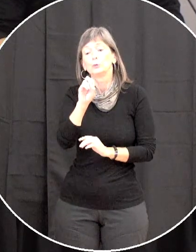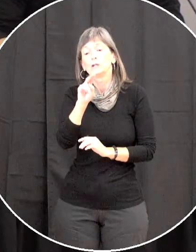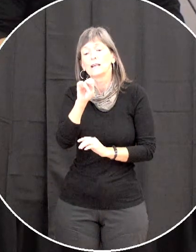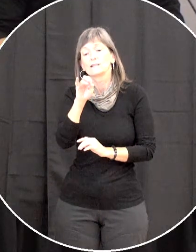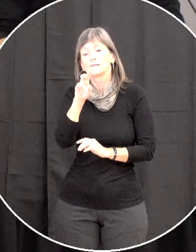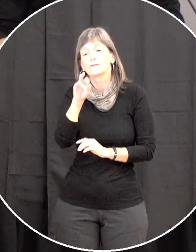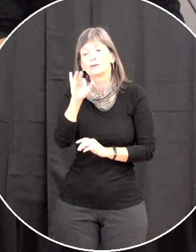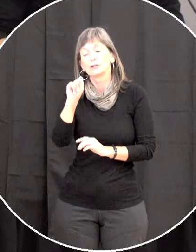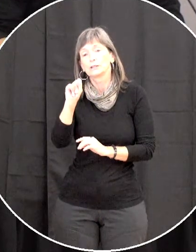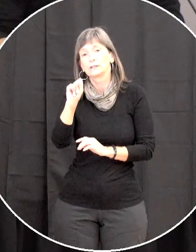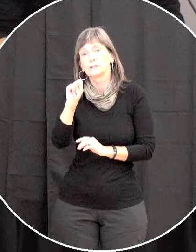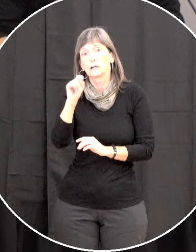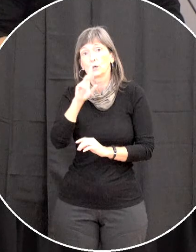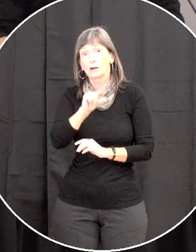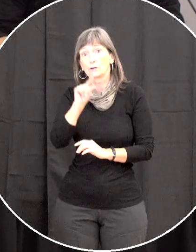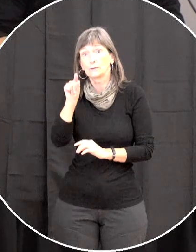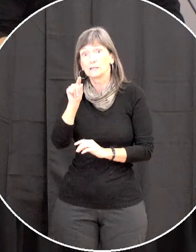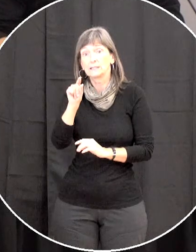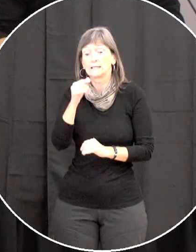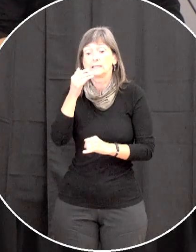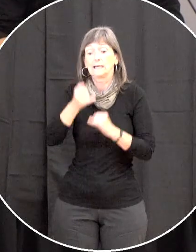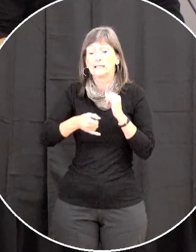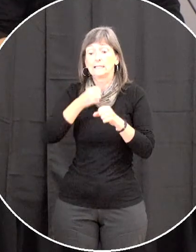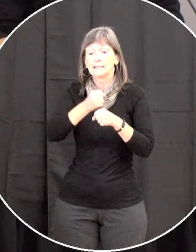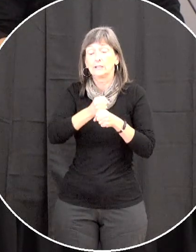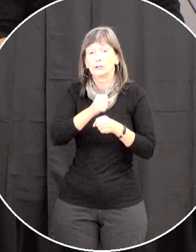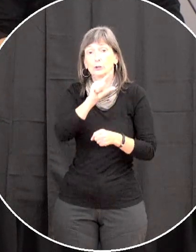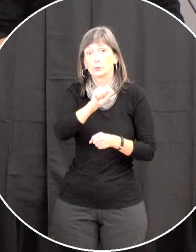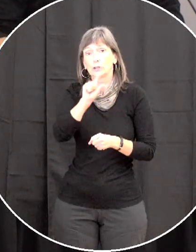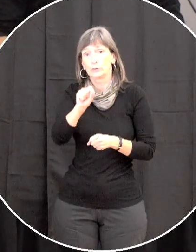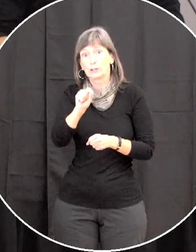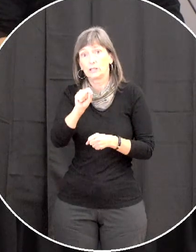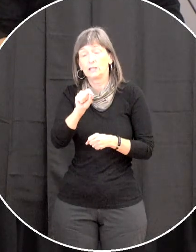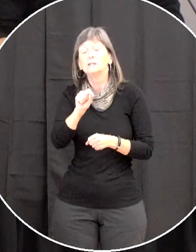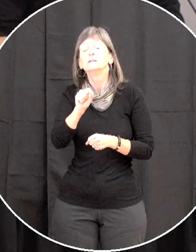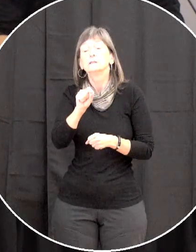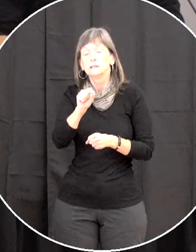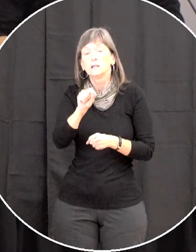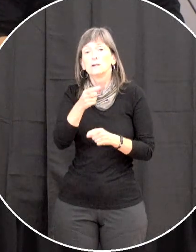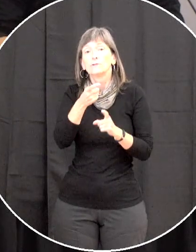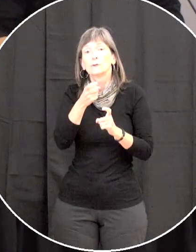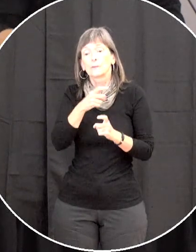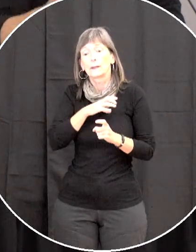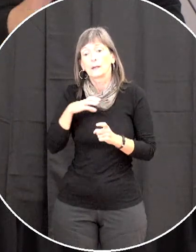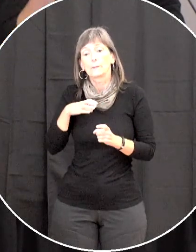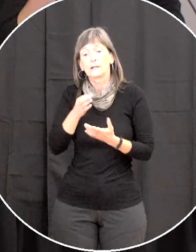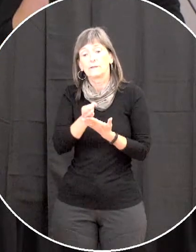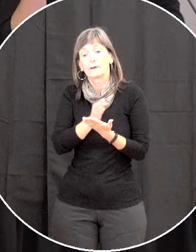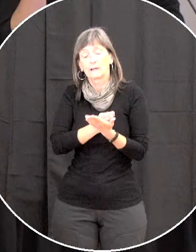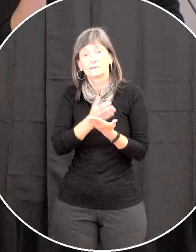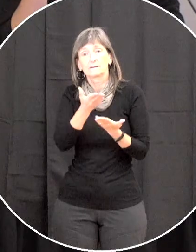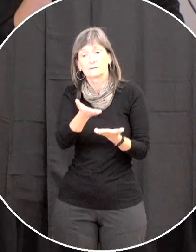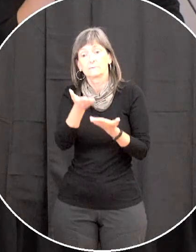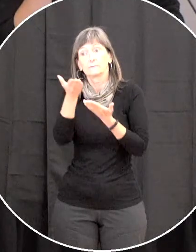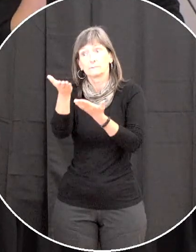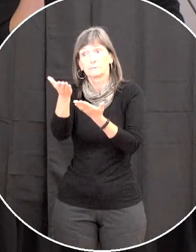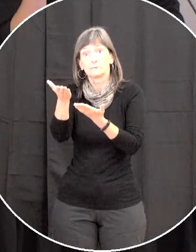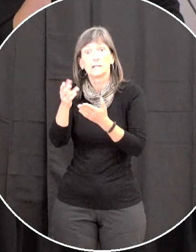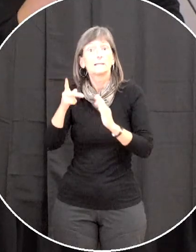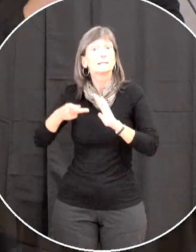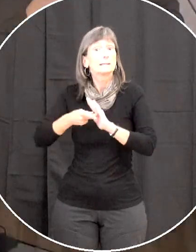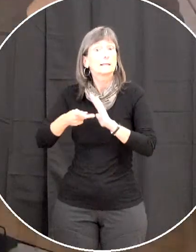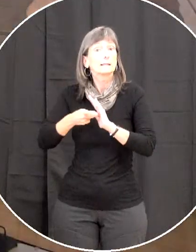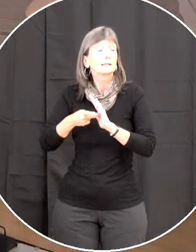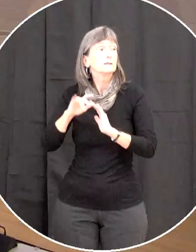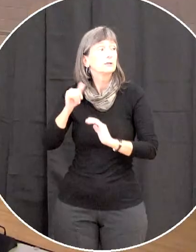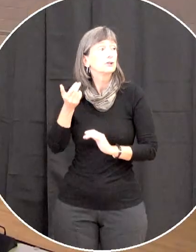ending March 31st, 2020, as recommended by the Finance and Operations Committee. So moved. Can I hear a seconder? John